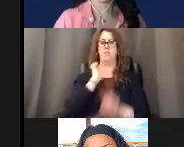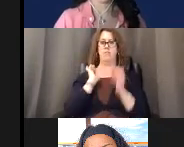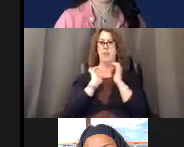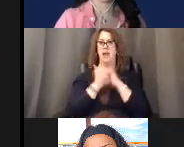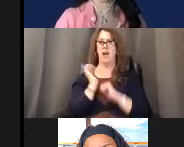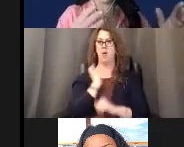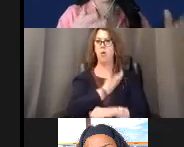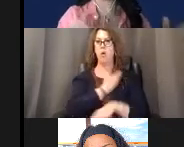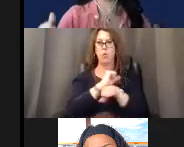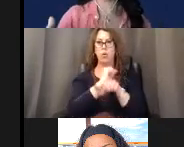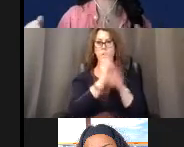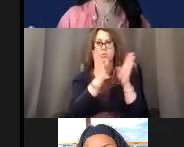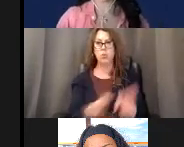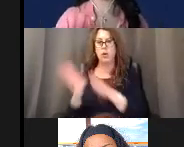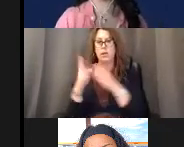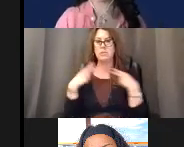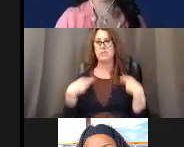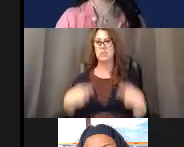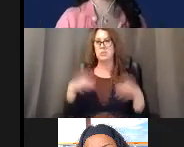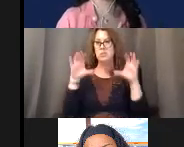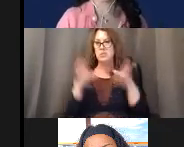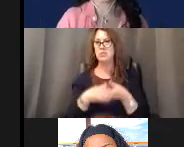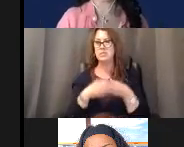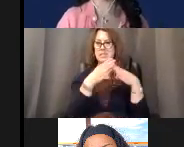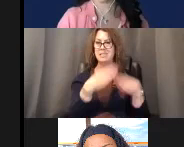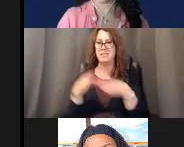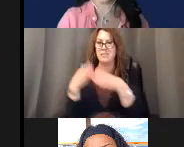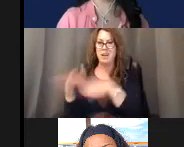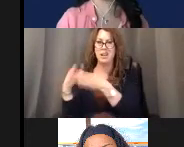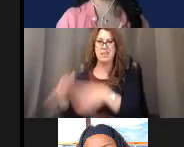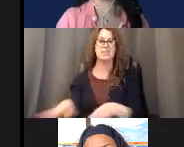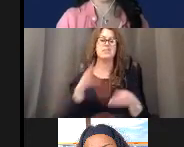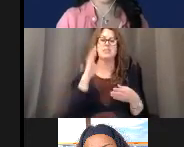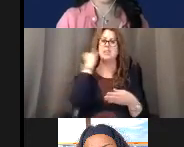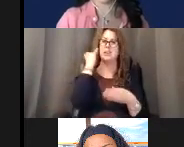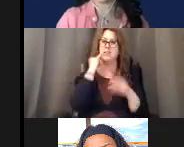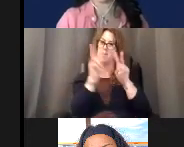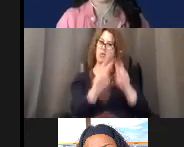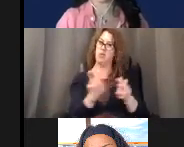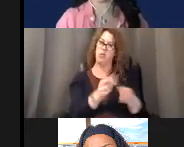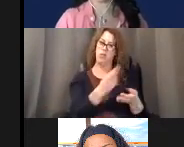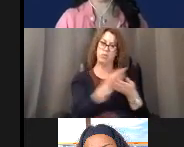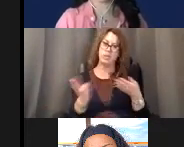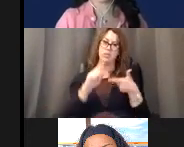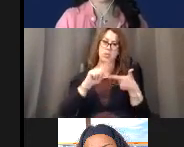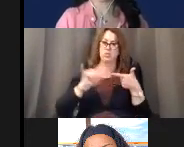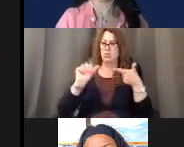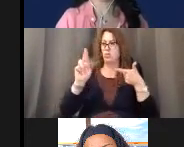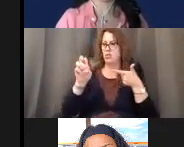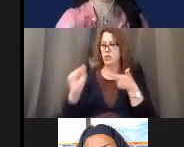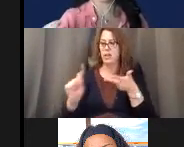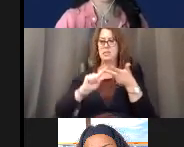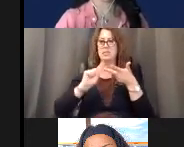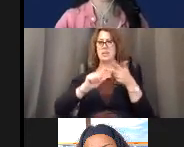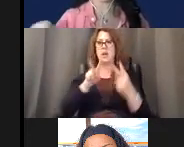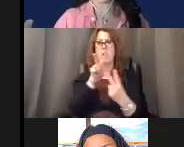human sector is divided this way. So if you look at resources, grants, partnerships, various things in